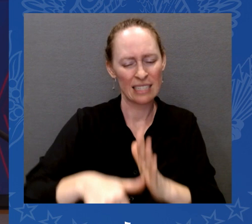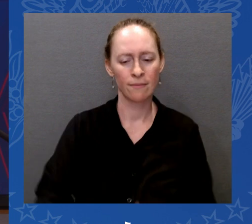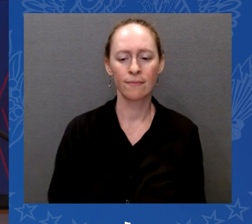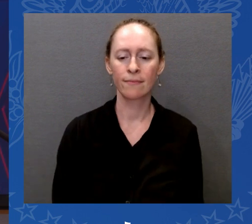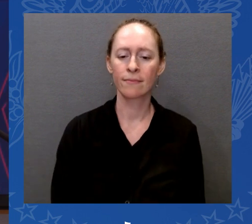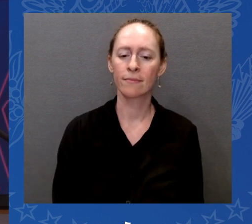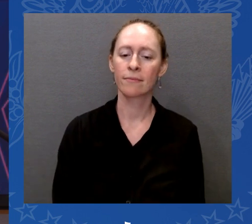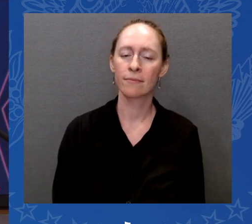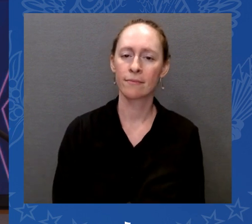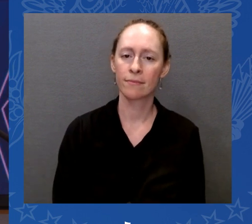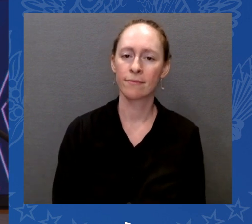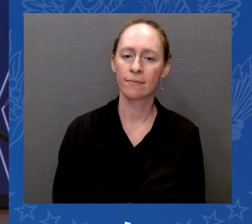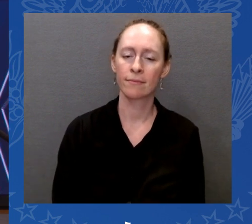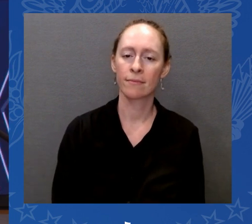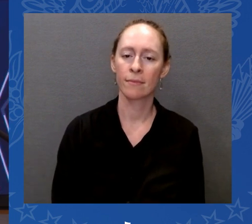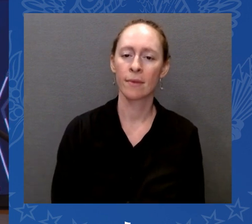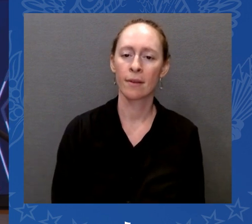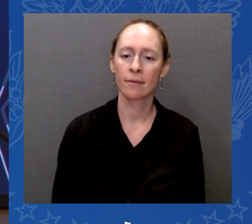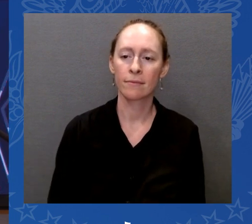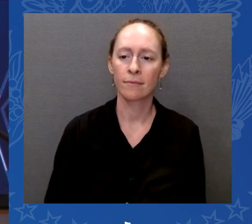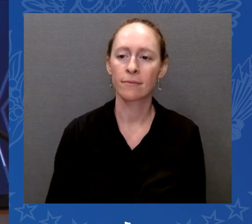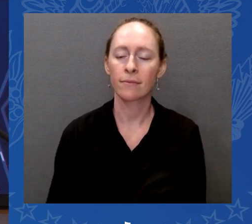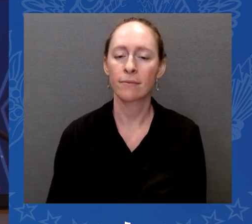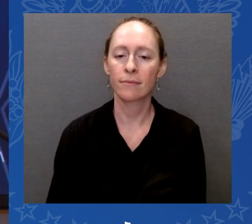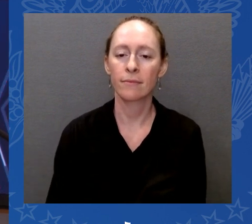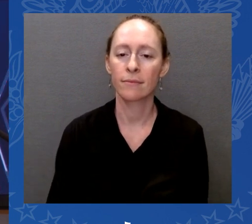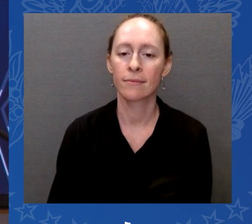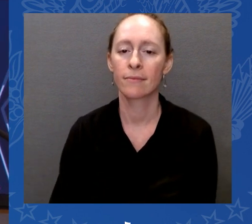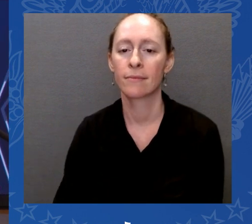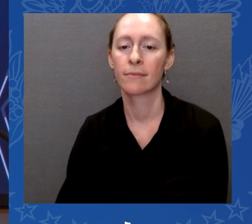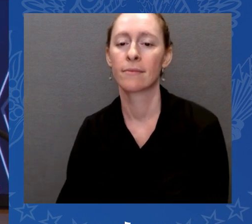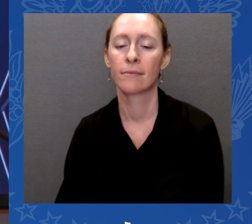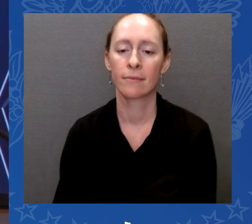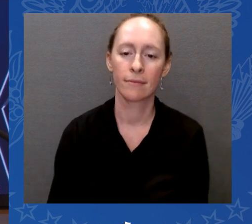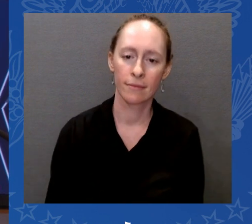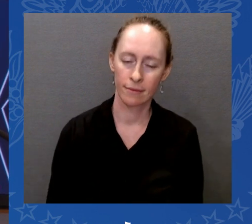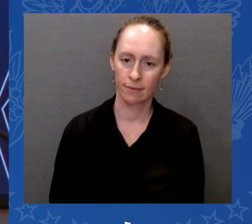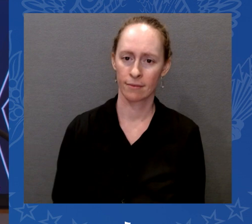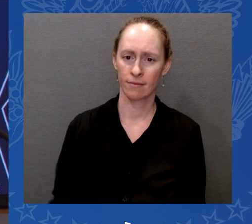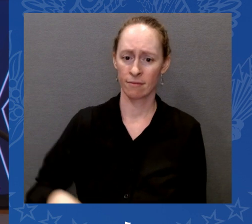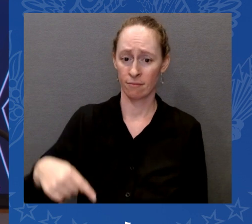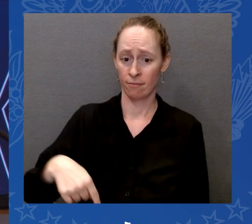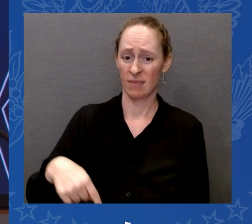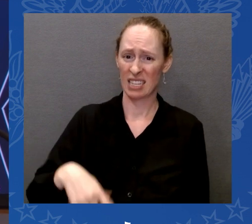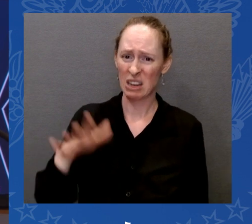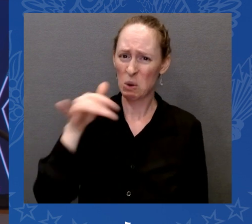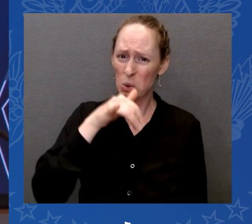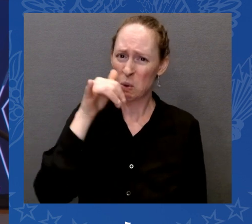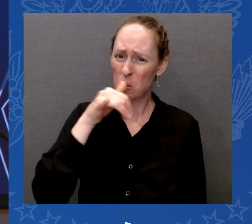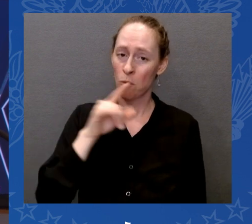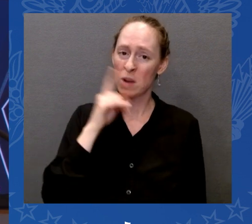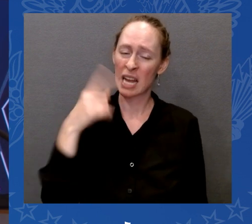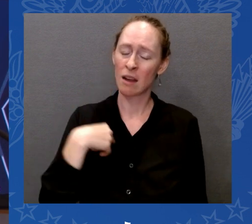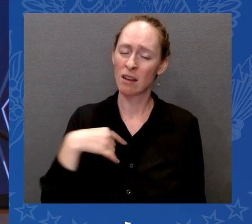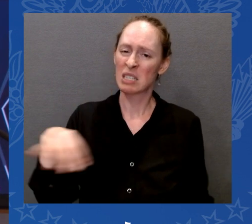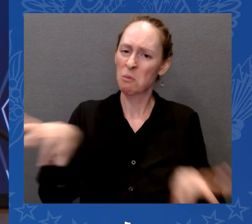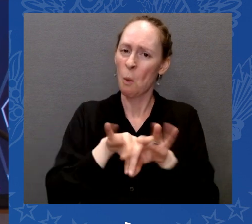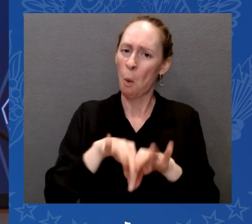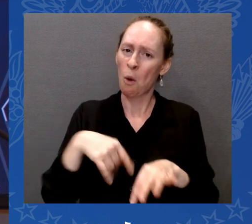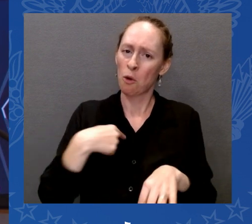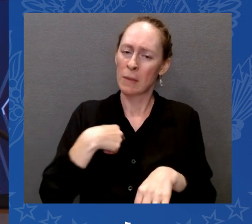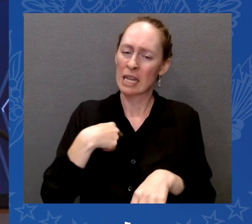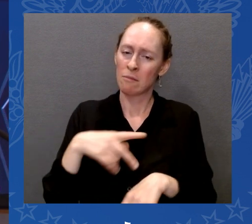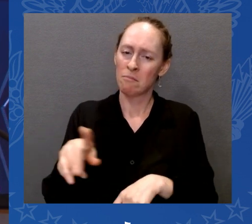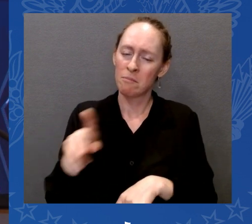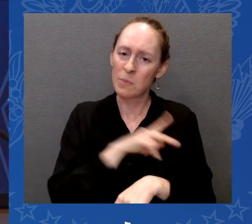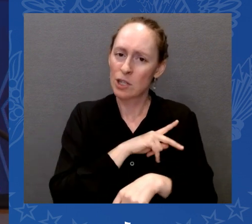So getting this done has been a passion of mine, yes. I feel so fervently, so strongly about it. It's